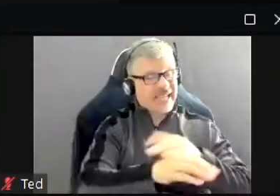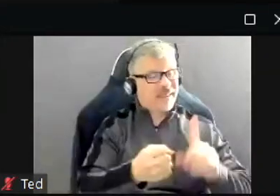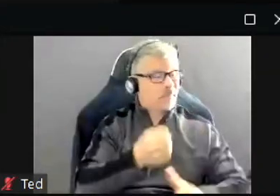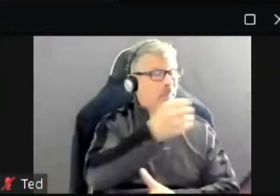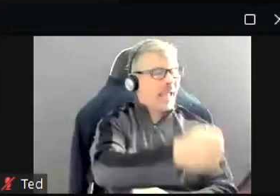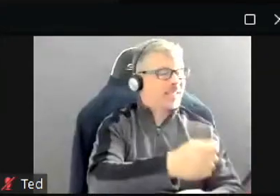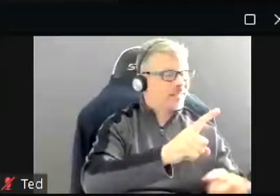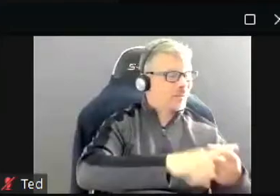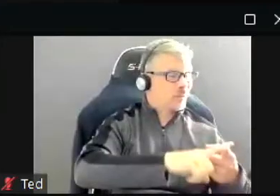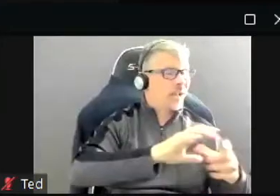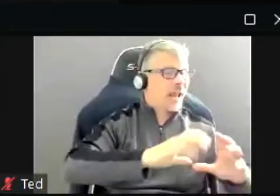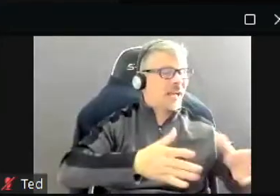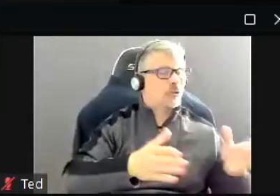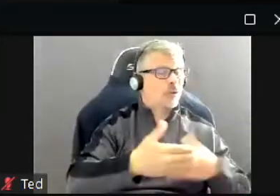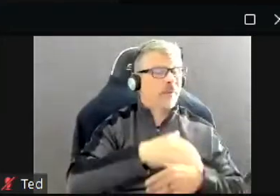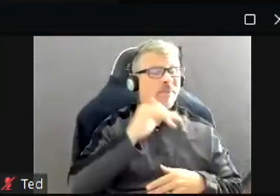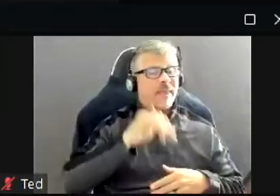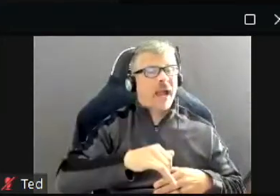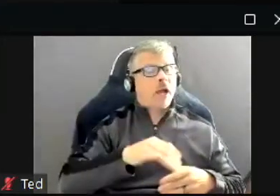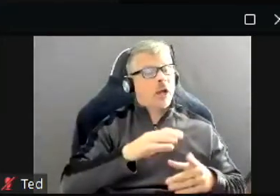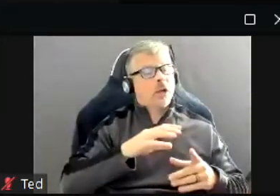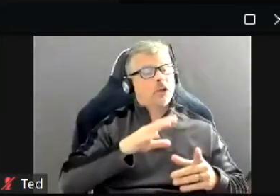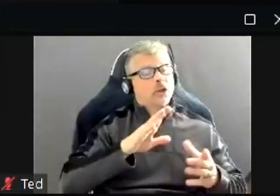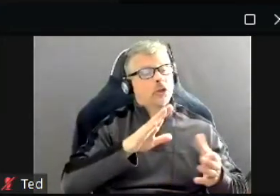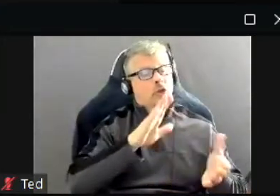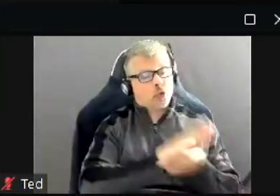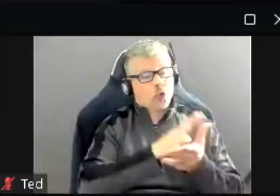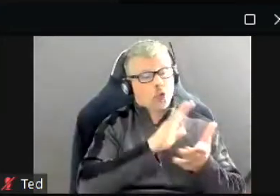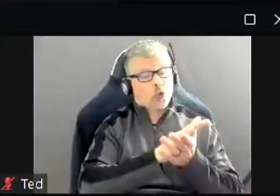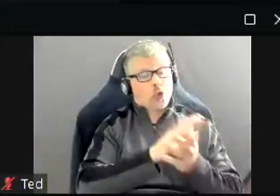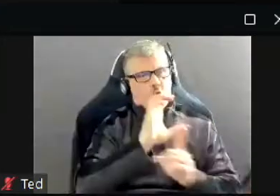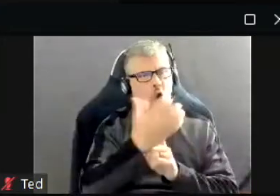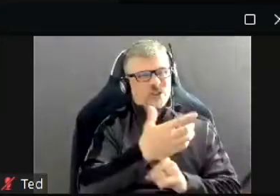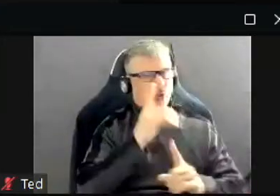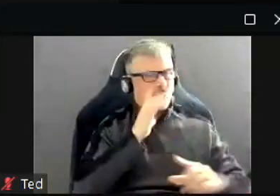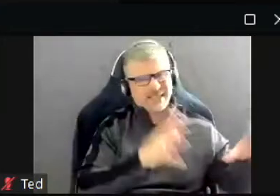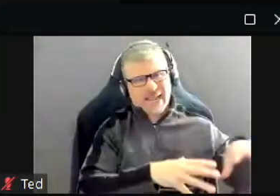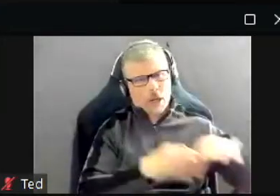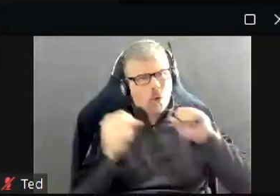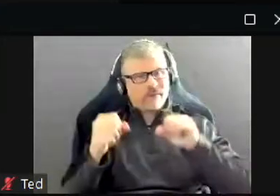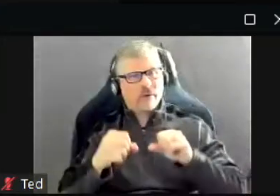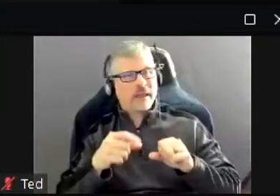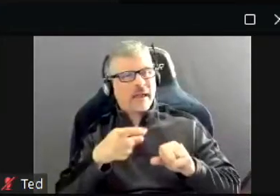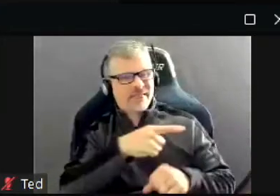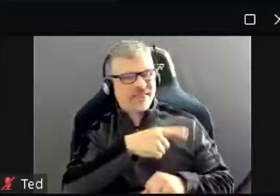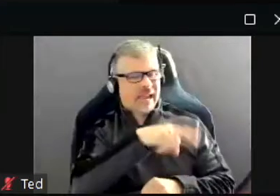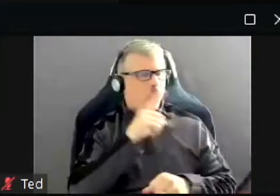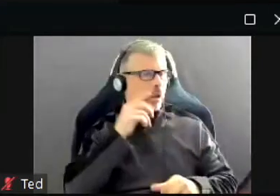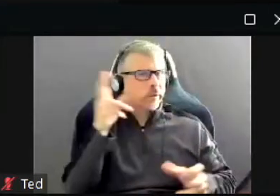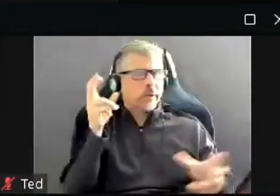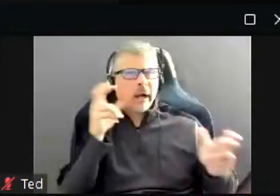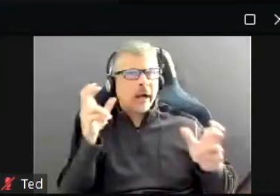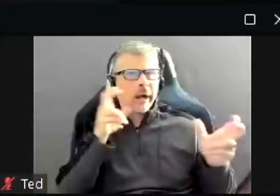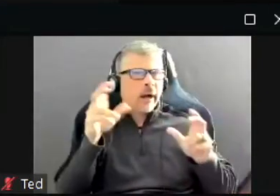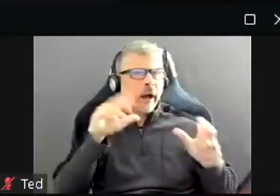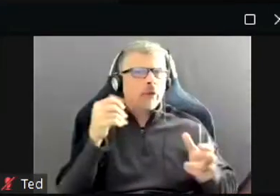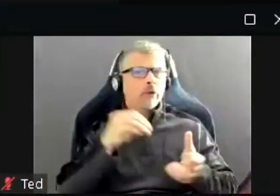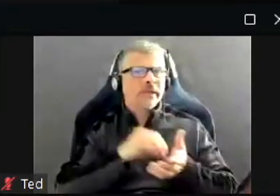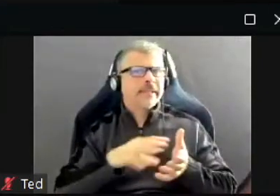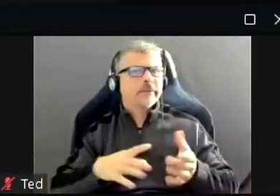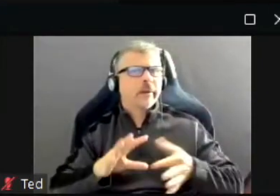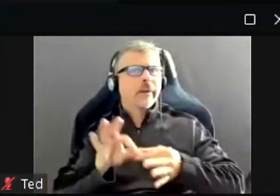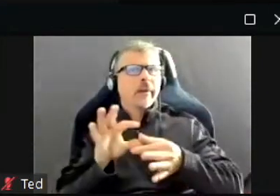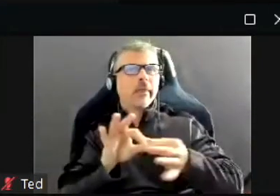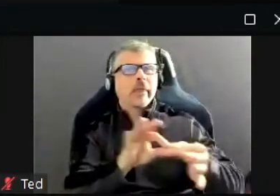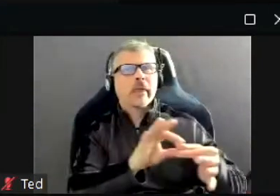the environment, the culture of that school is going to take over. They're going to hear what the other teachers have to say, and it's going